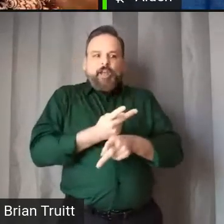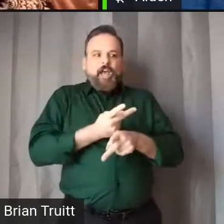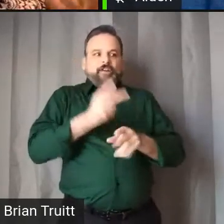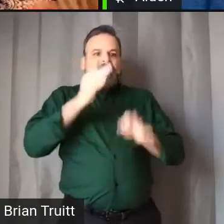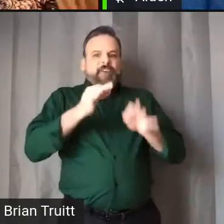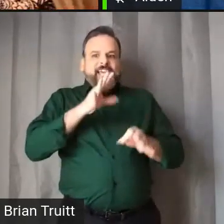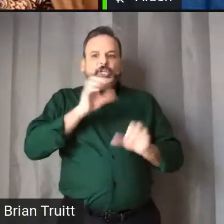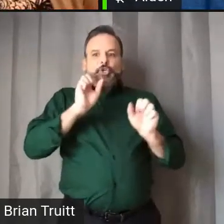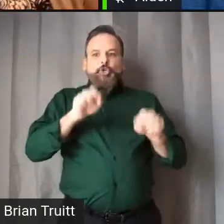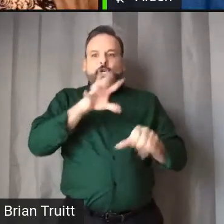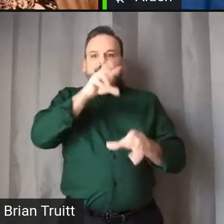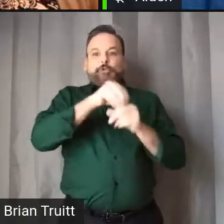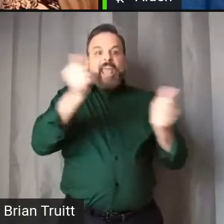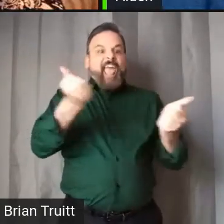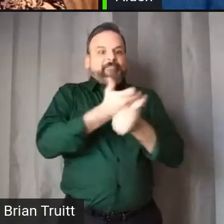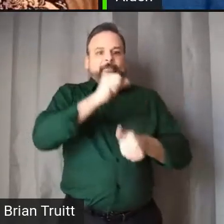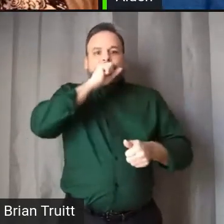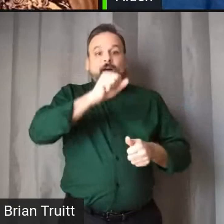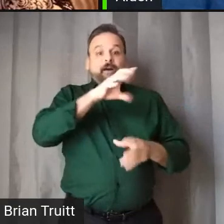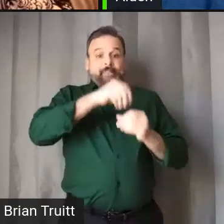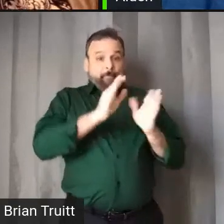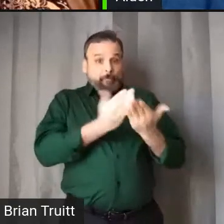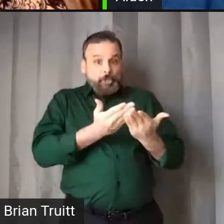look like? And that's kind of how I got to where I was.